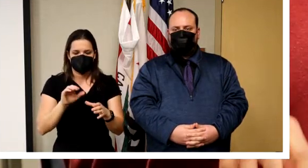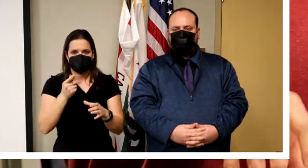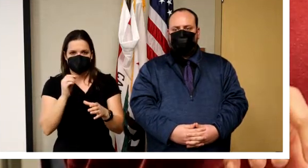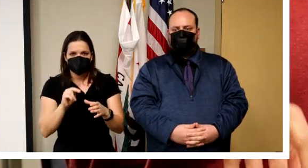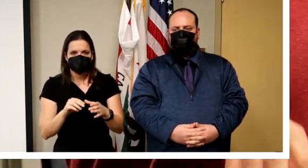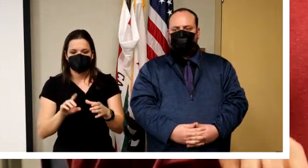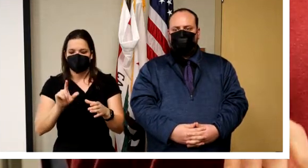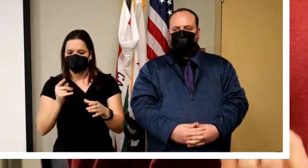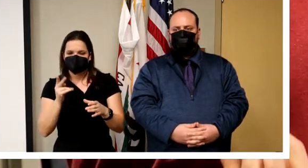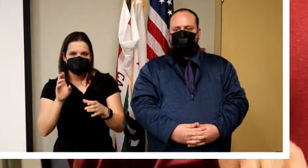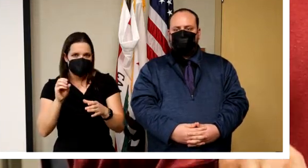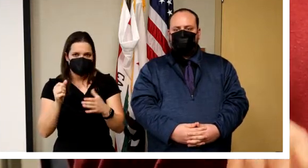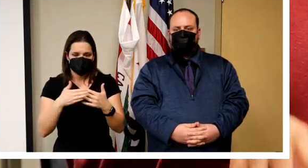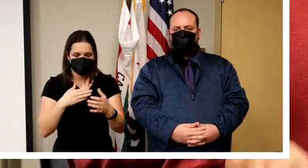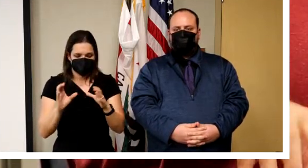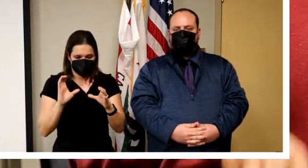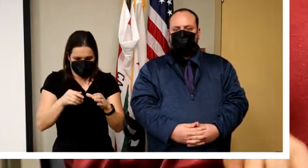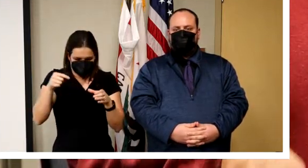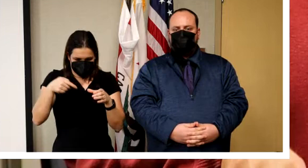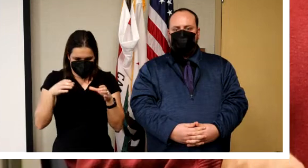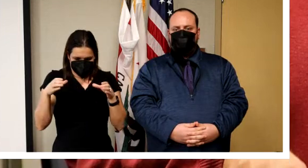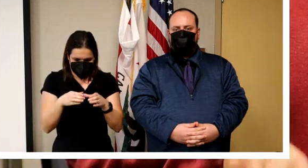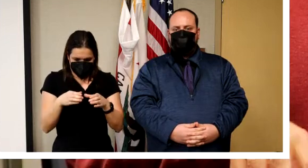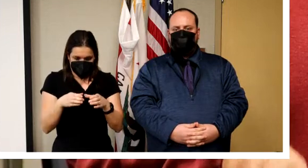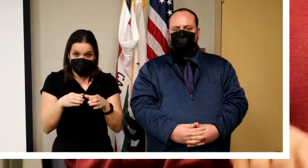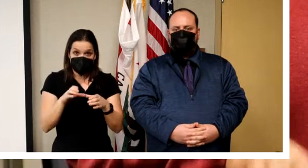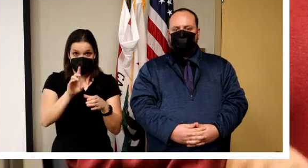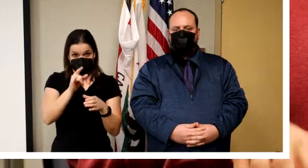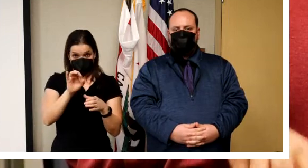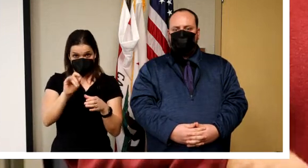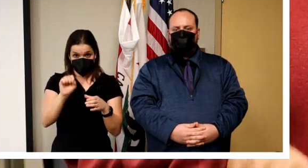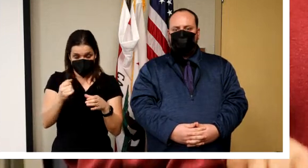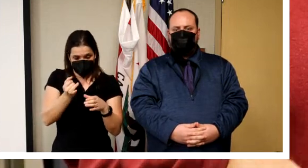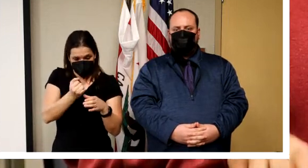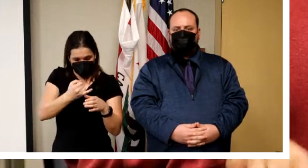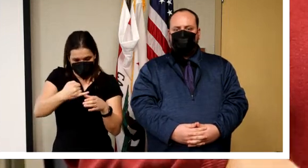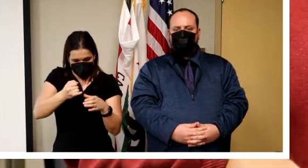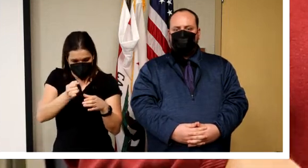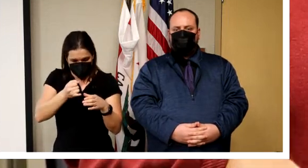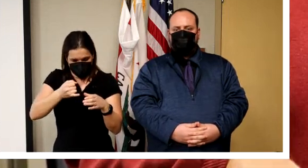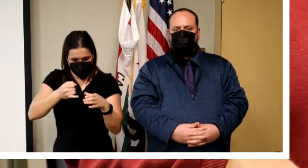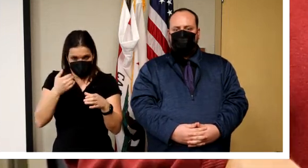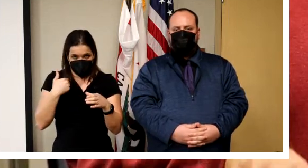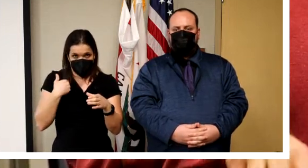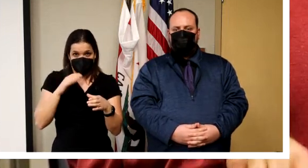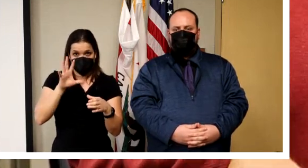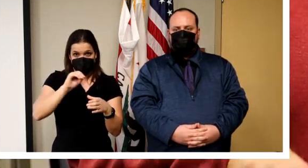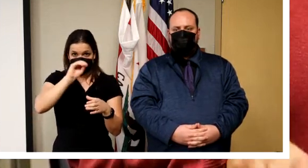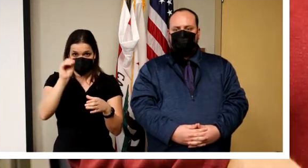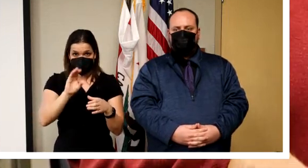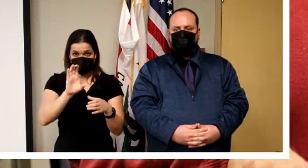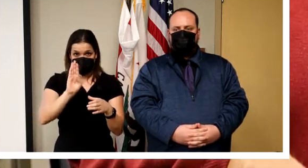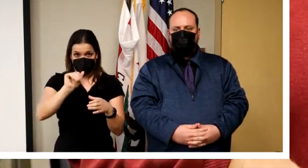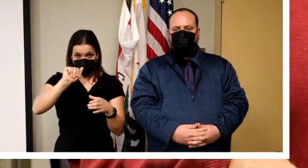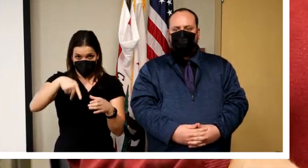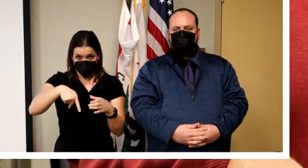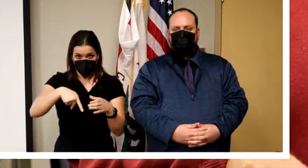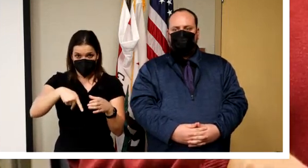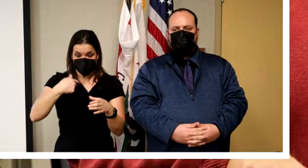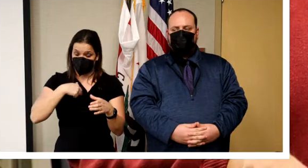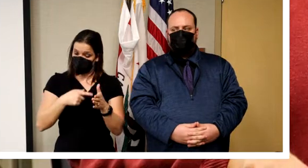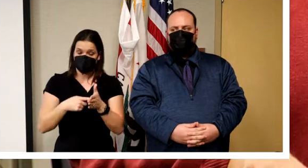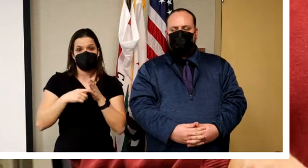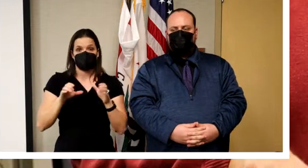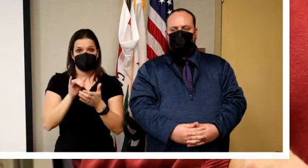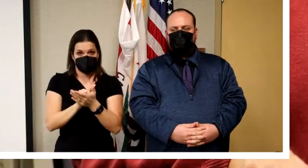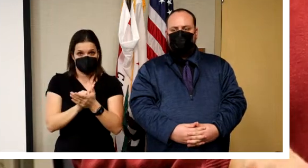Latinos, and a district can be drawn in such a way that that district can get to 50% CVAP, you're required under the law to do that,